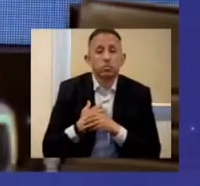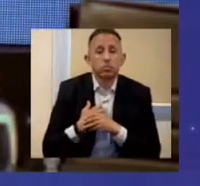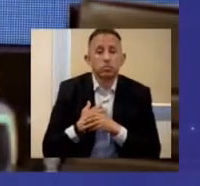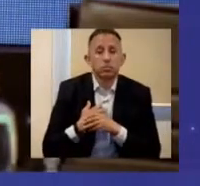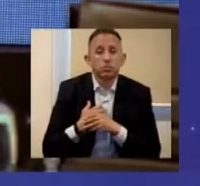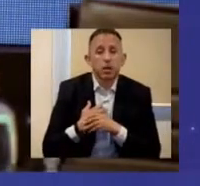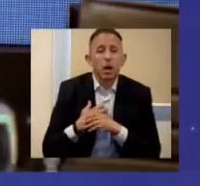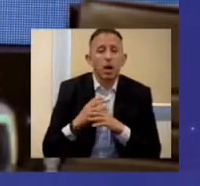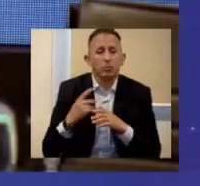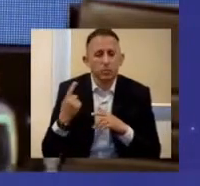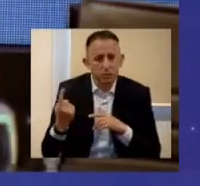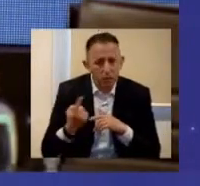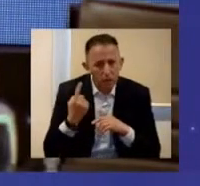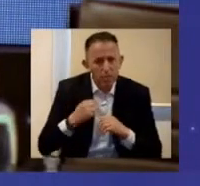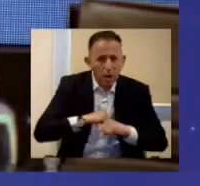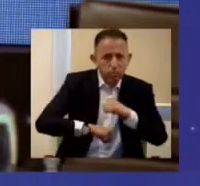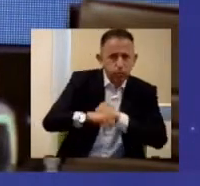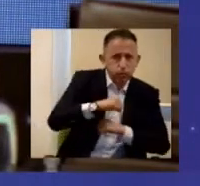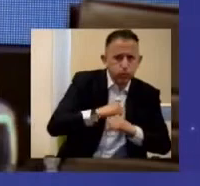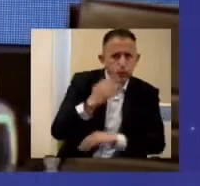And this year,